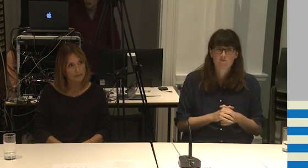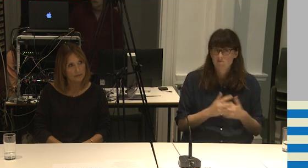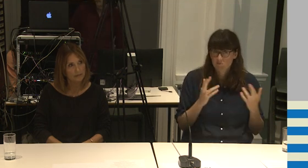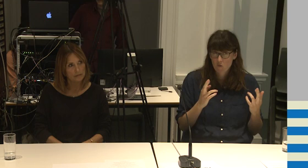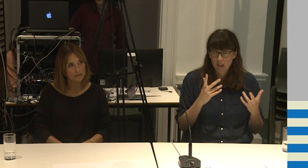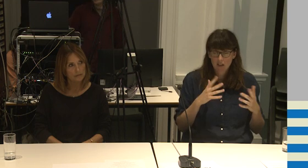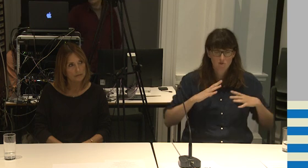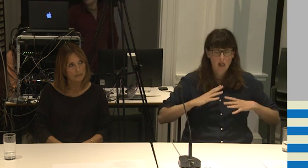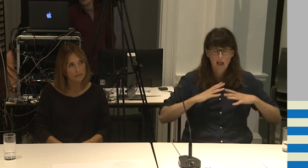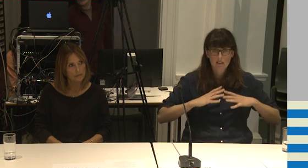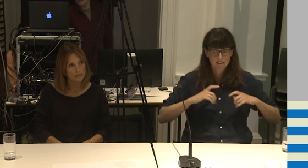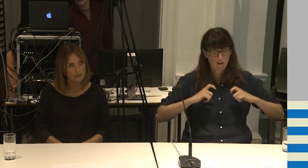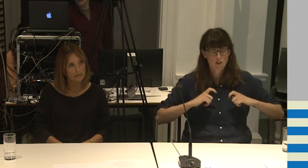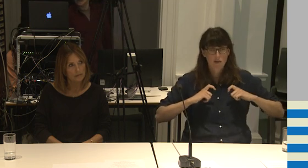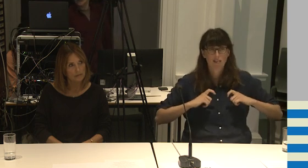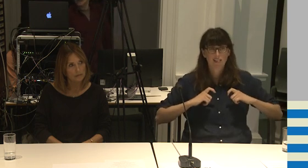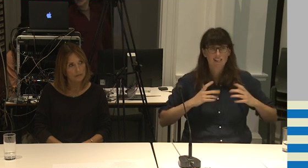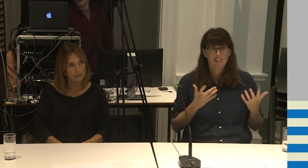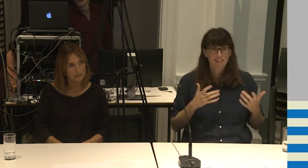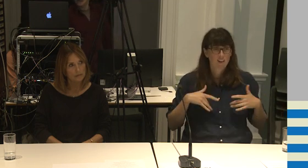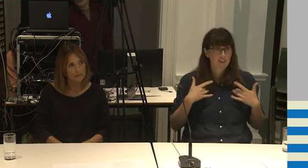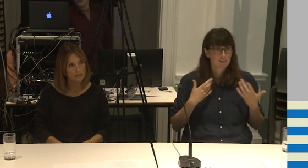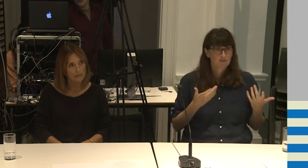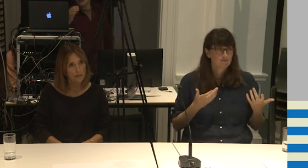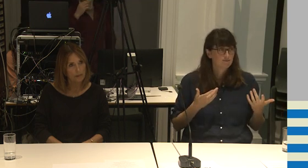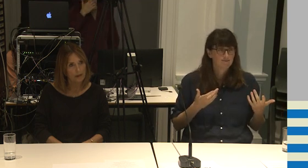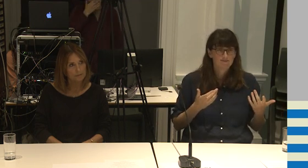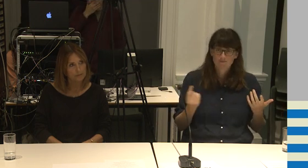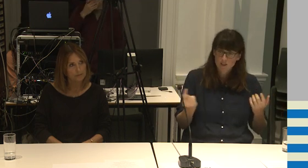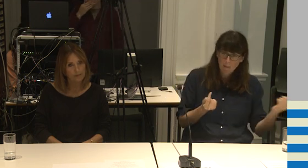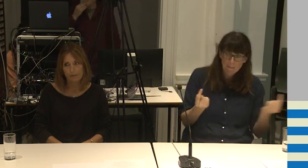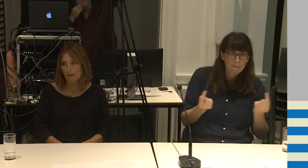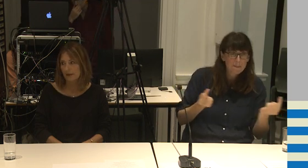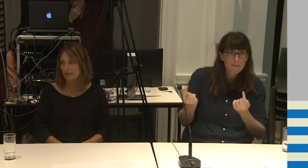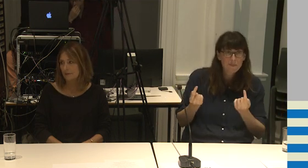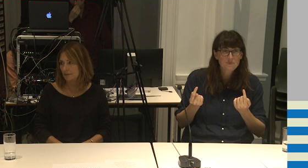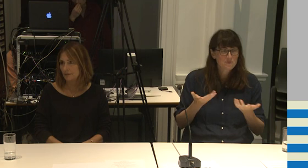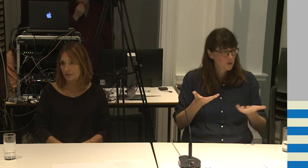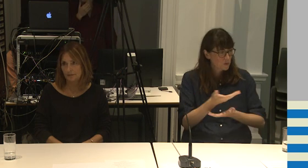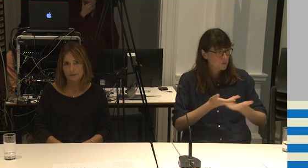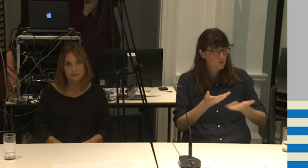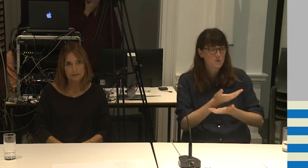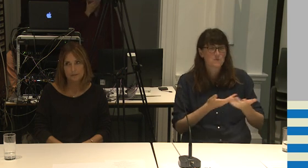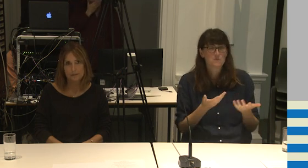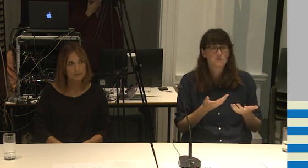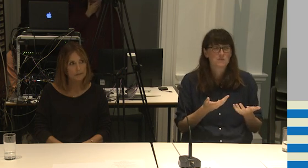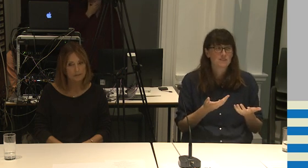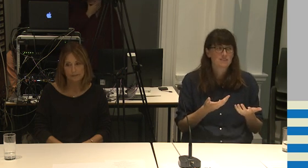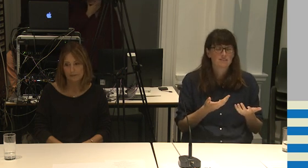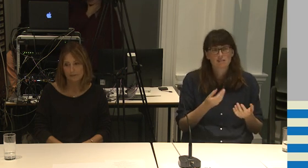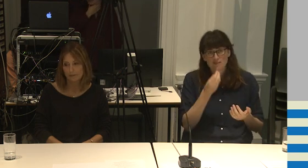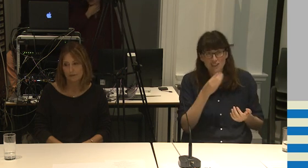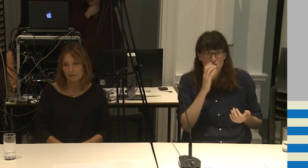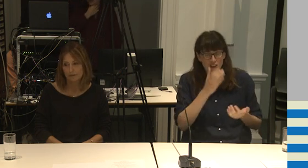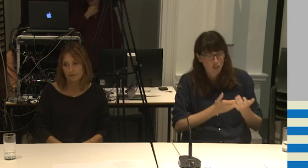be quite informal and comfortable. So do feel free to kind of come and join us if you feel comfortable doing so. And also you can